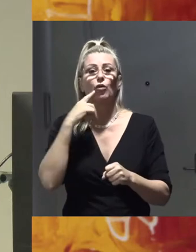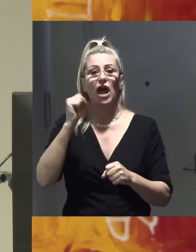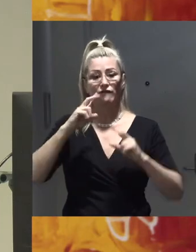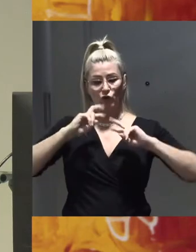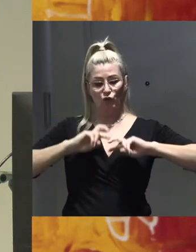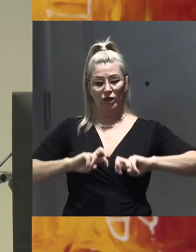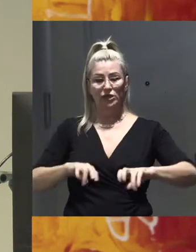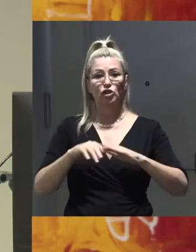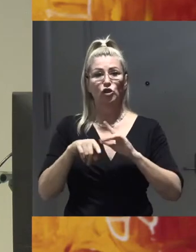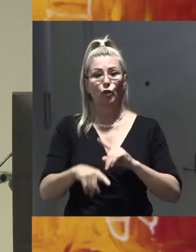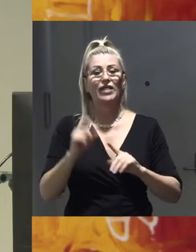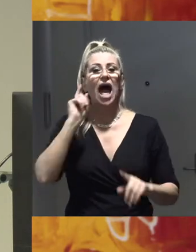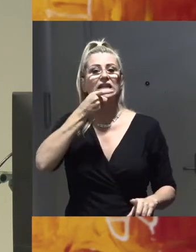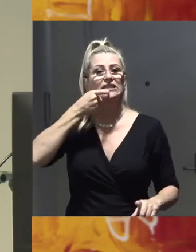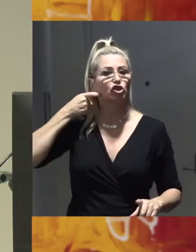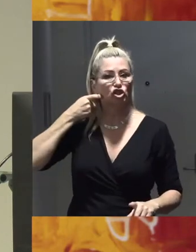of addiction.